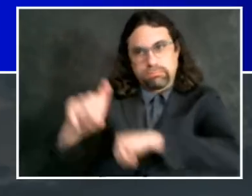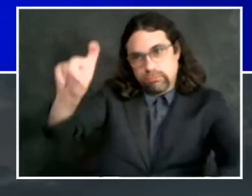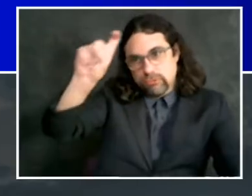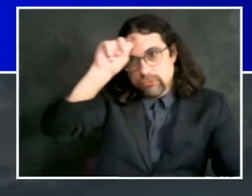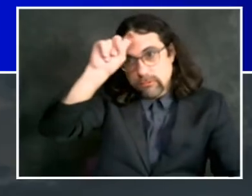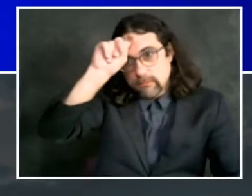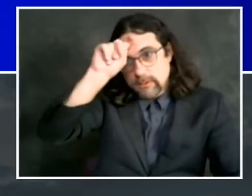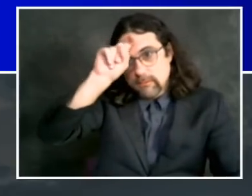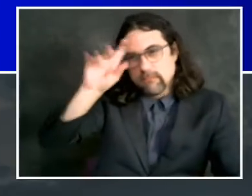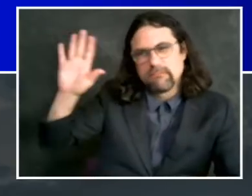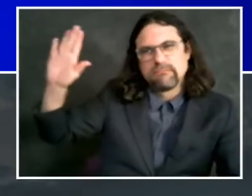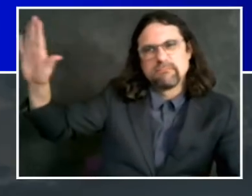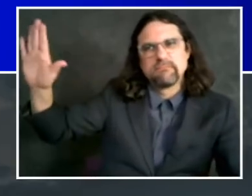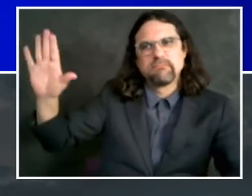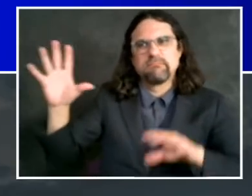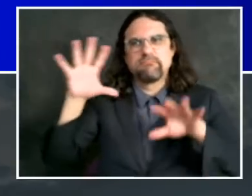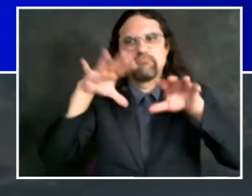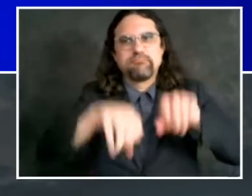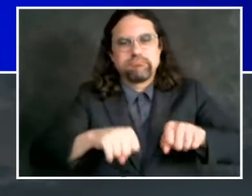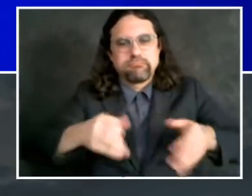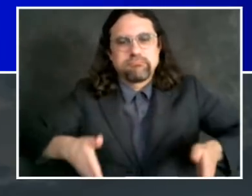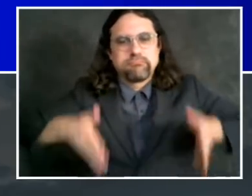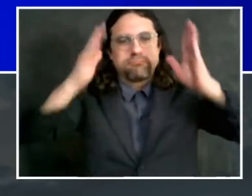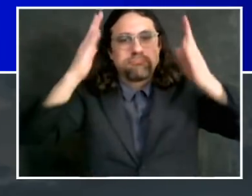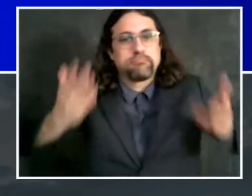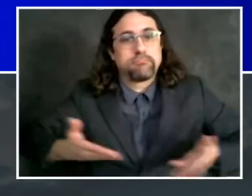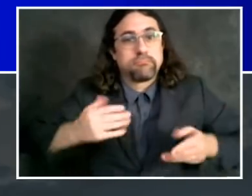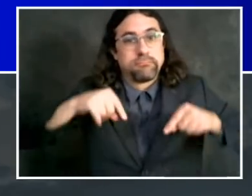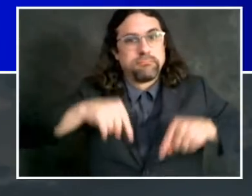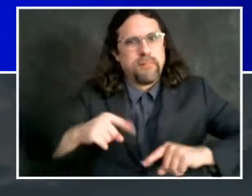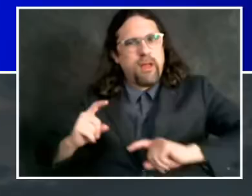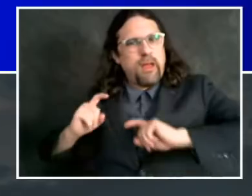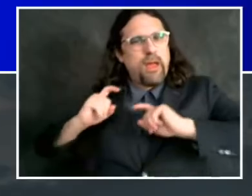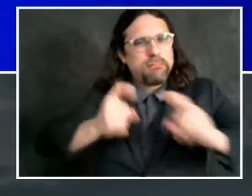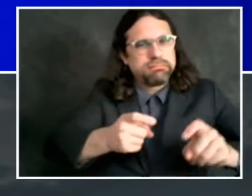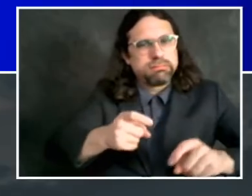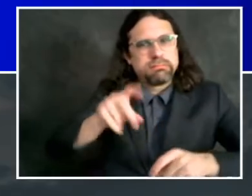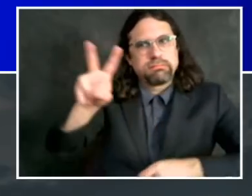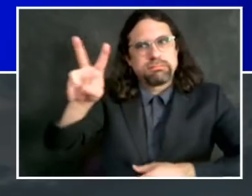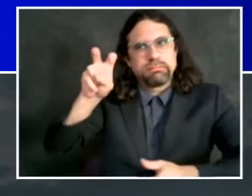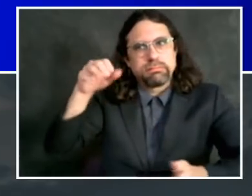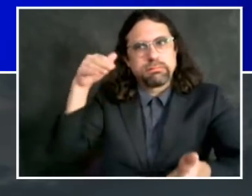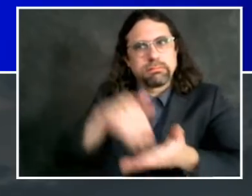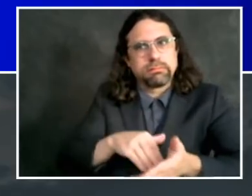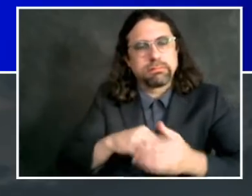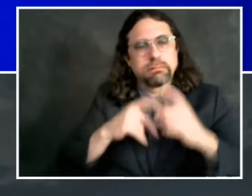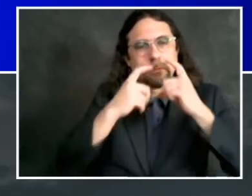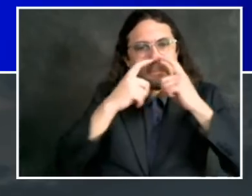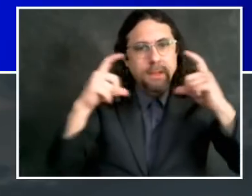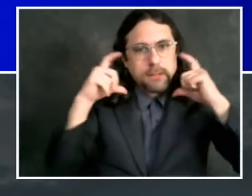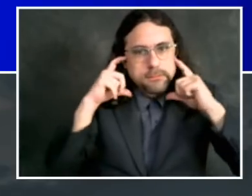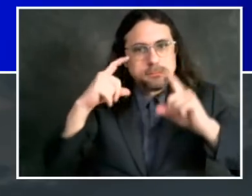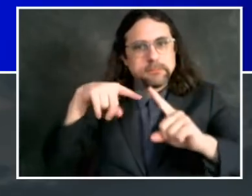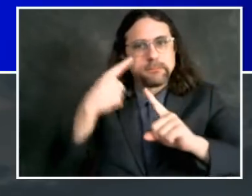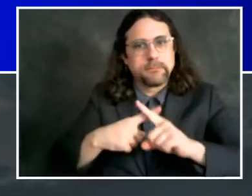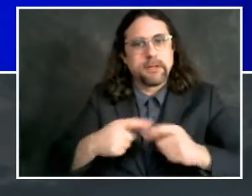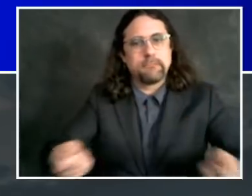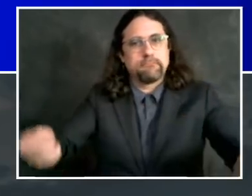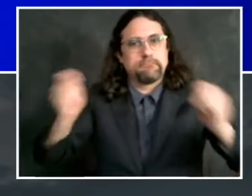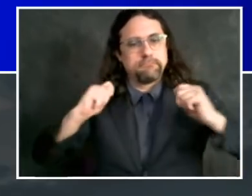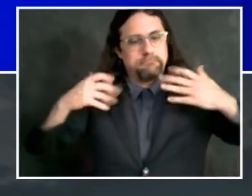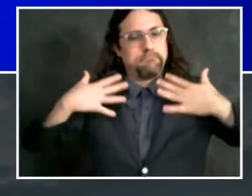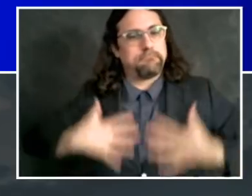all. Now, that's in the category of the protective gear. There's been some other great donations.